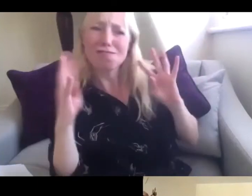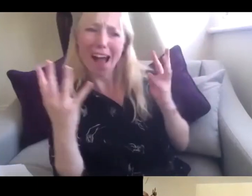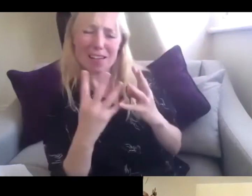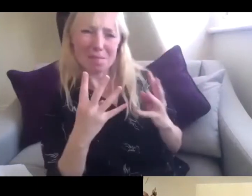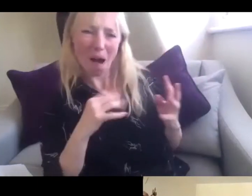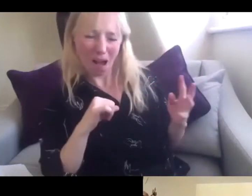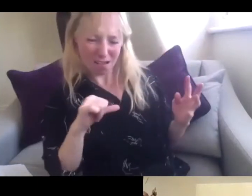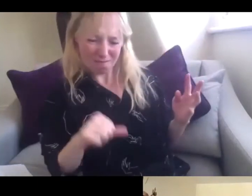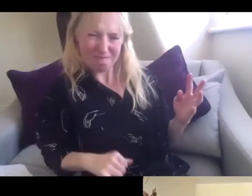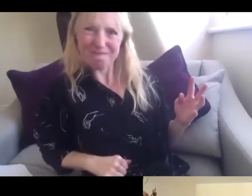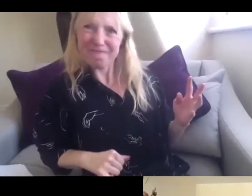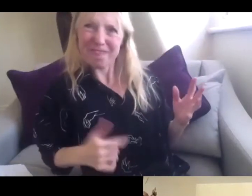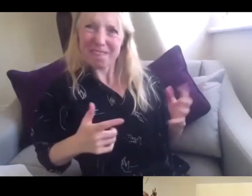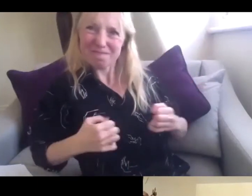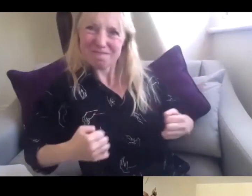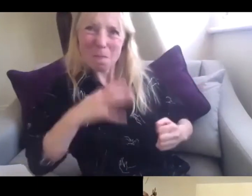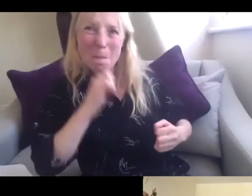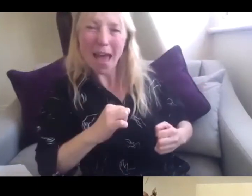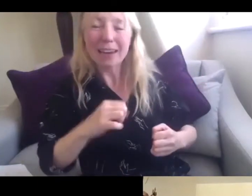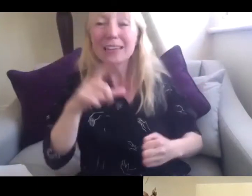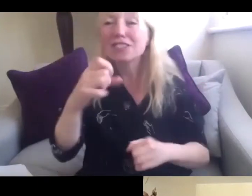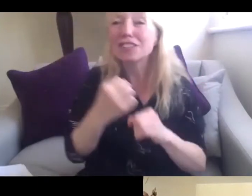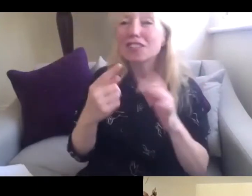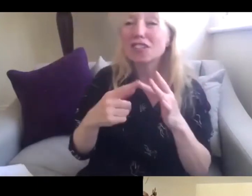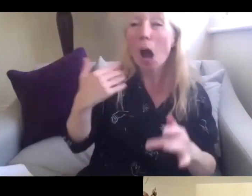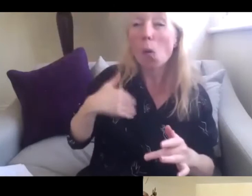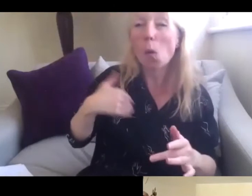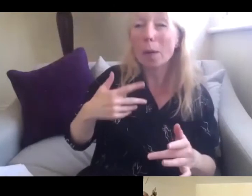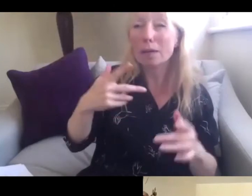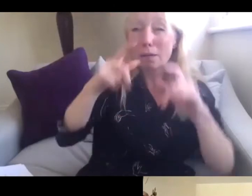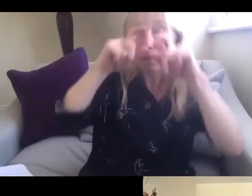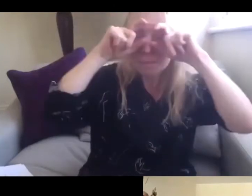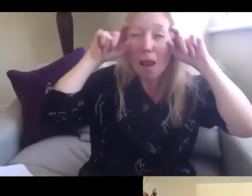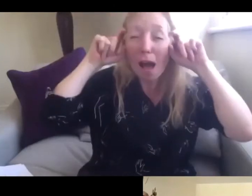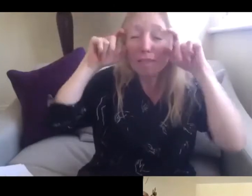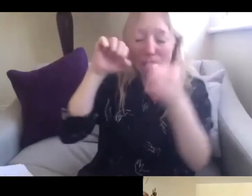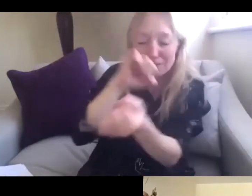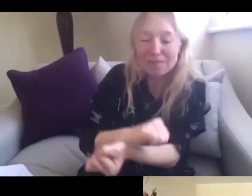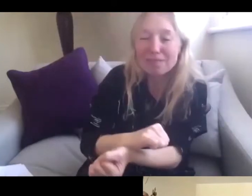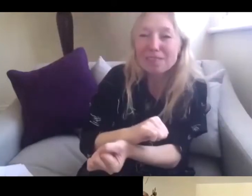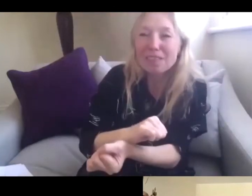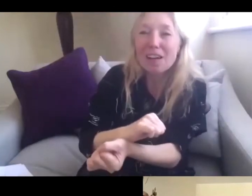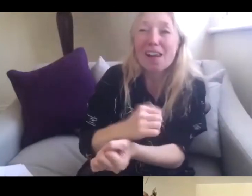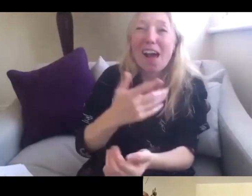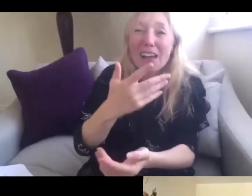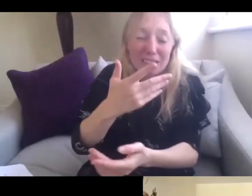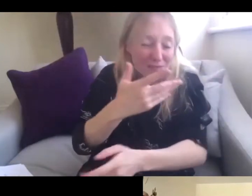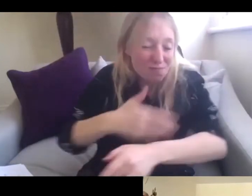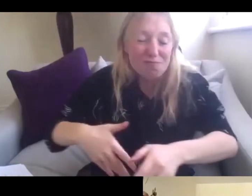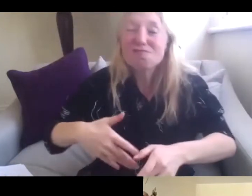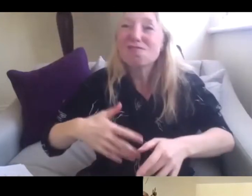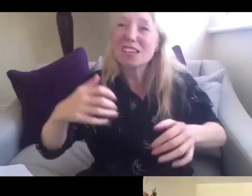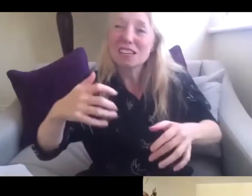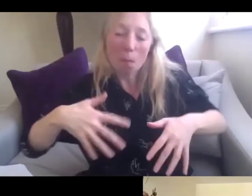A CGI woman, blindfolded and tied down with ropes, swallowing a green monster cock. A caption